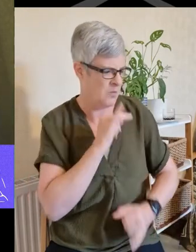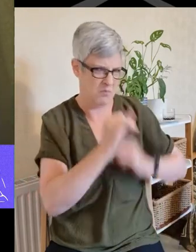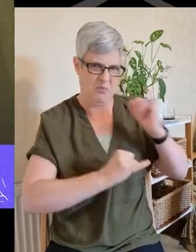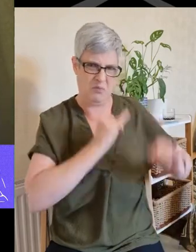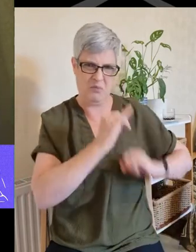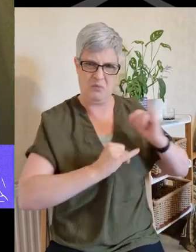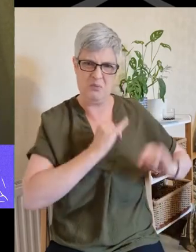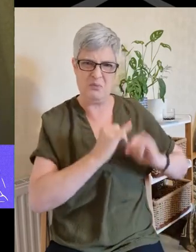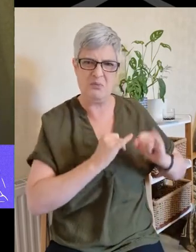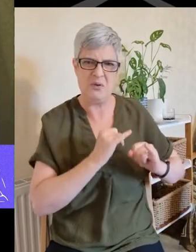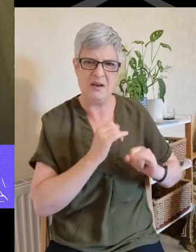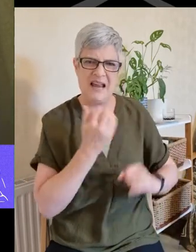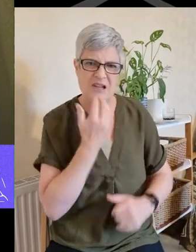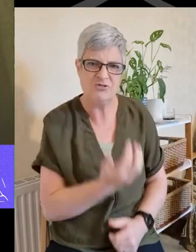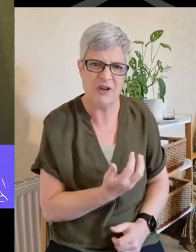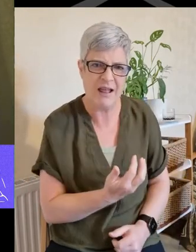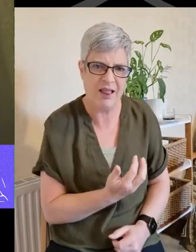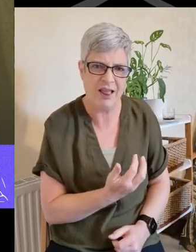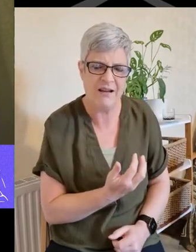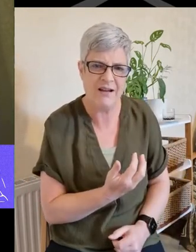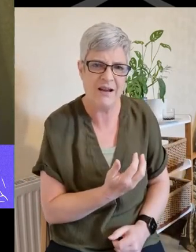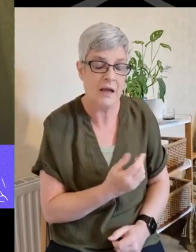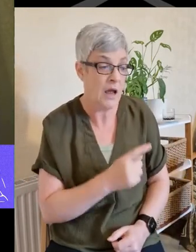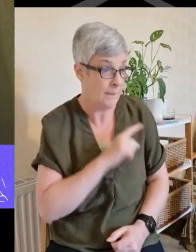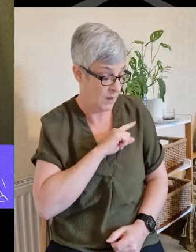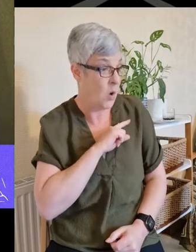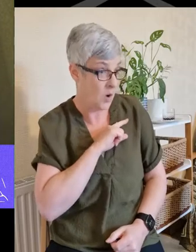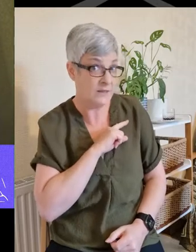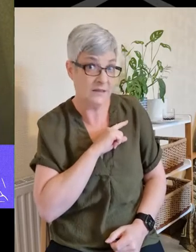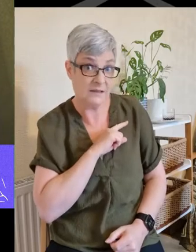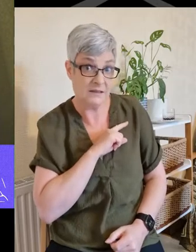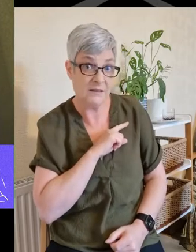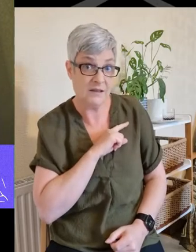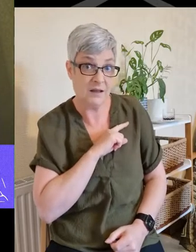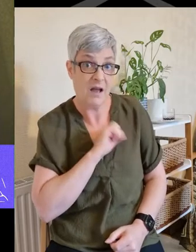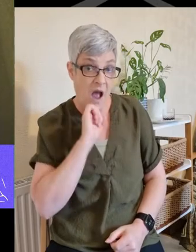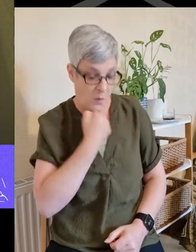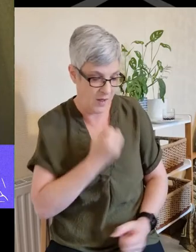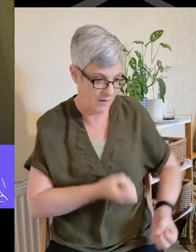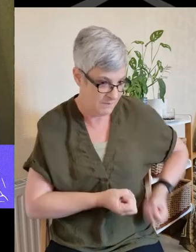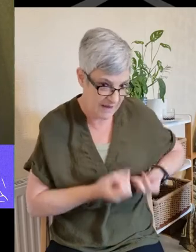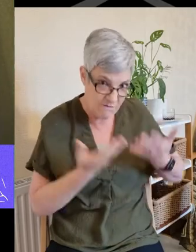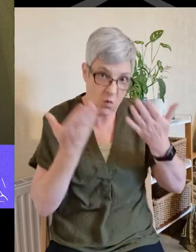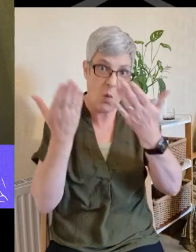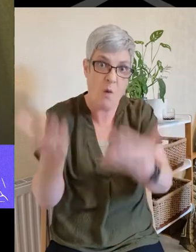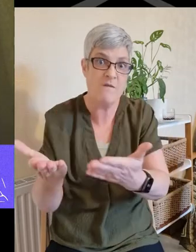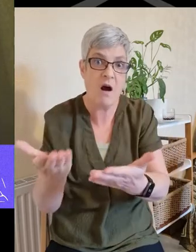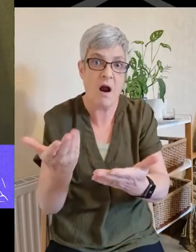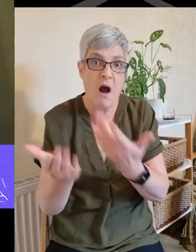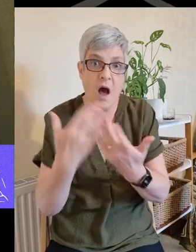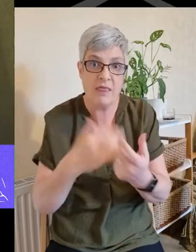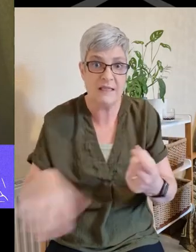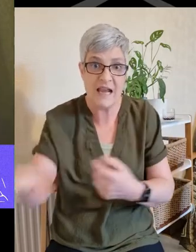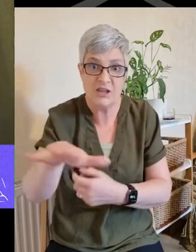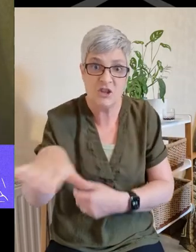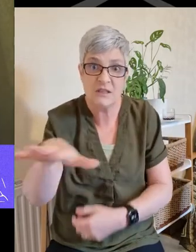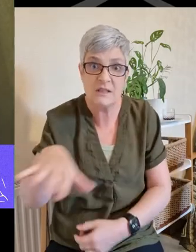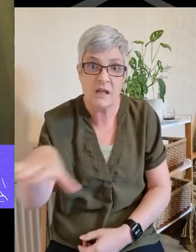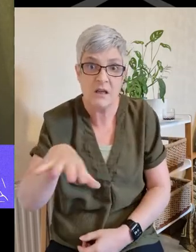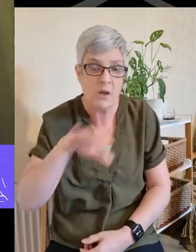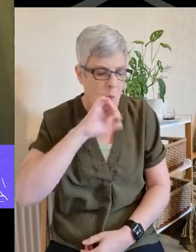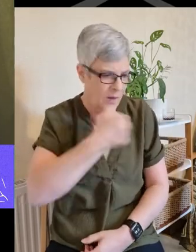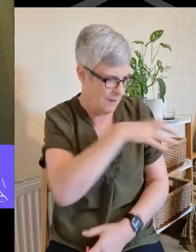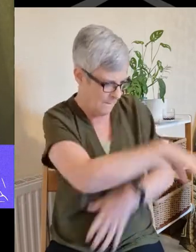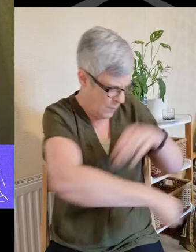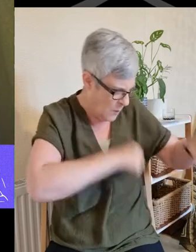the land of Israel. Because you did, I will hand you over to other nations, who will rob